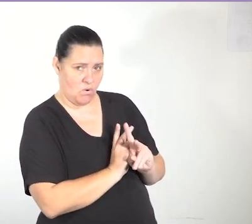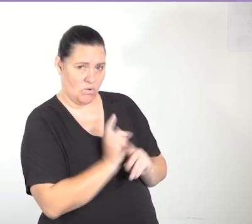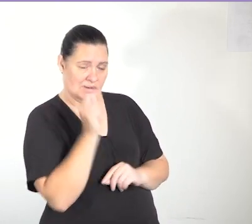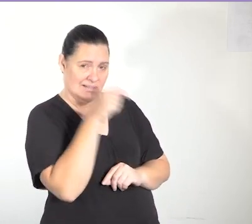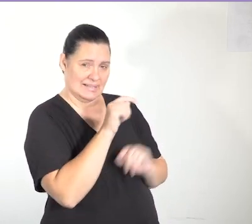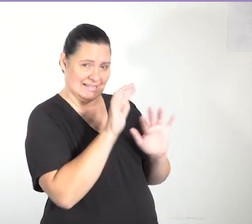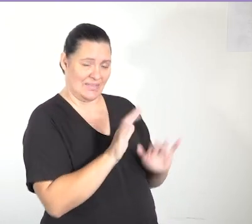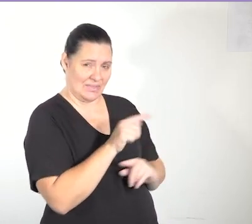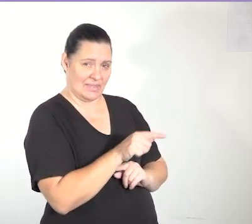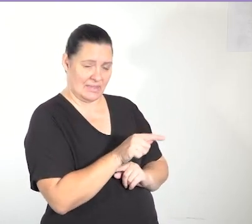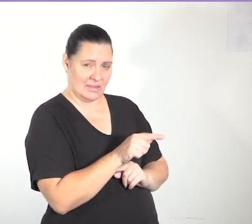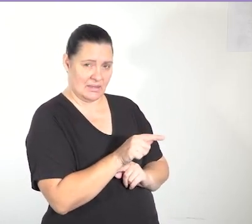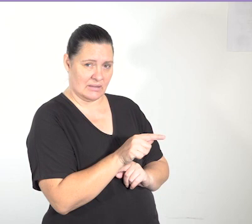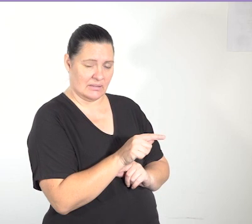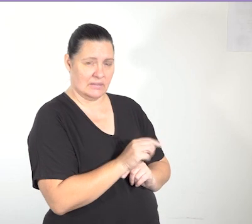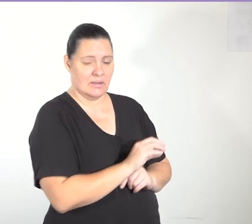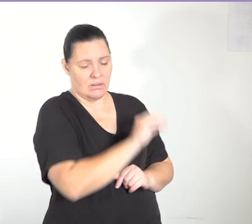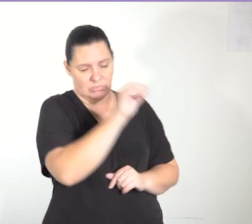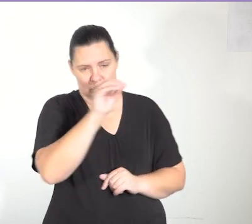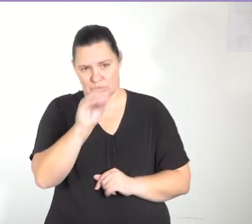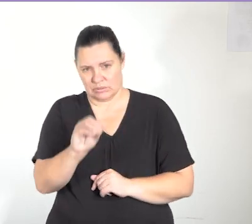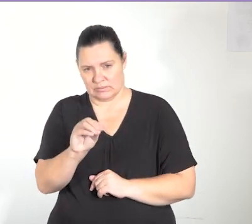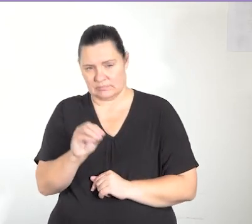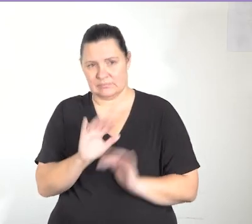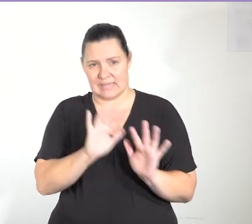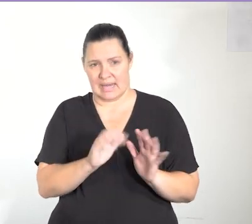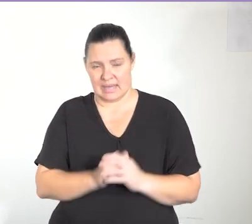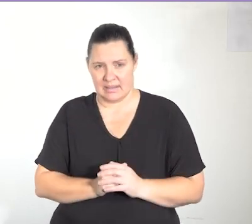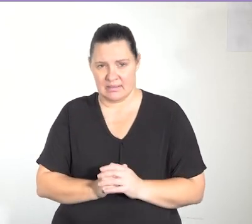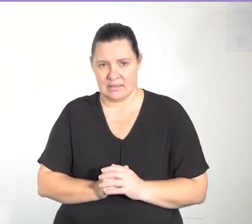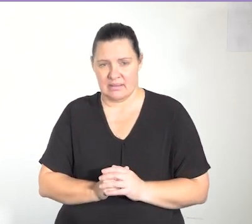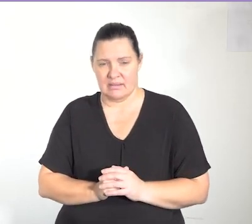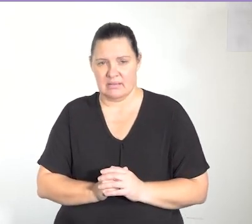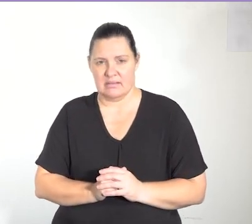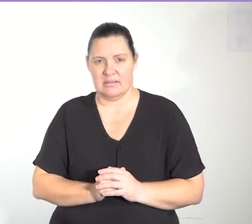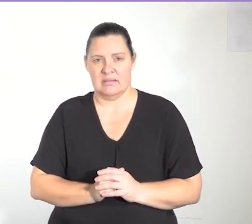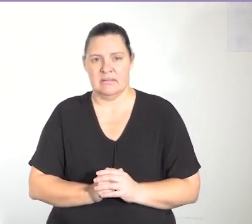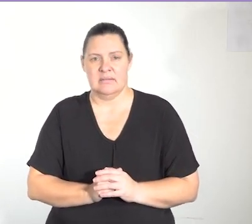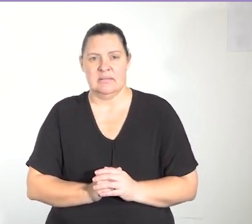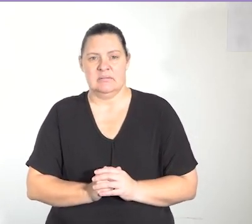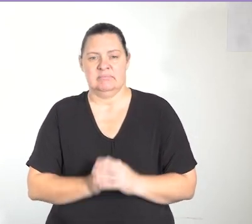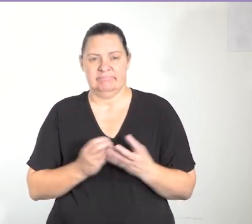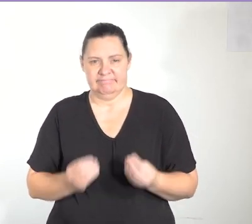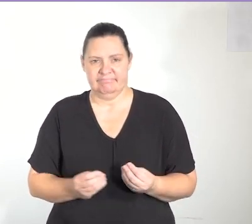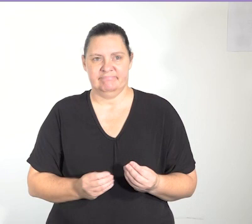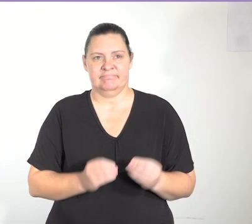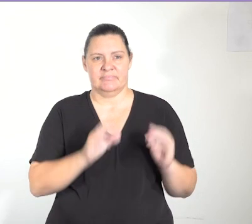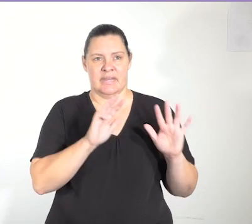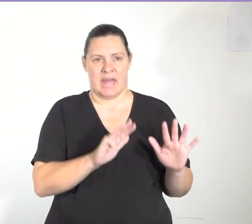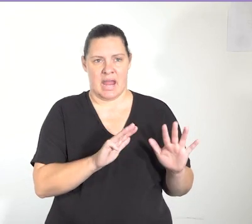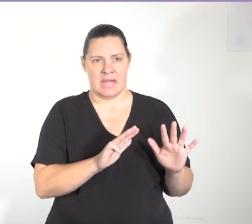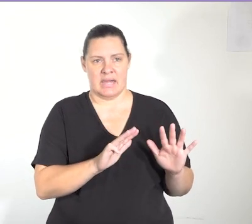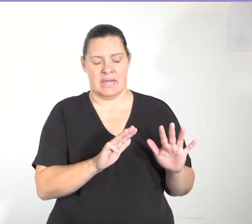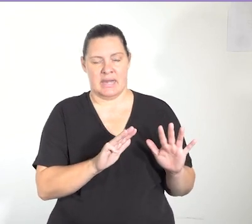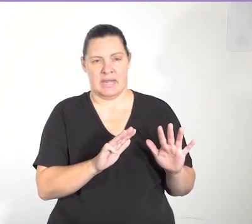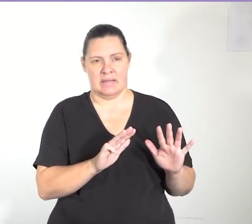going to go to the tens column and we are going to borrow 10 from there. So from 9 tens,